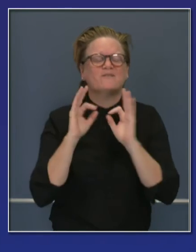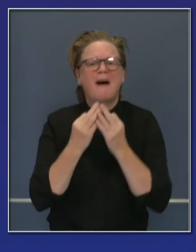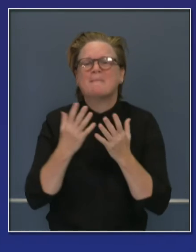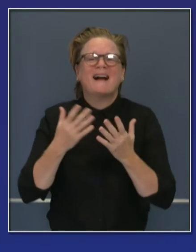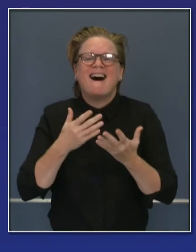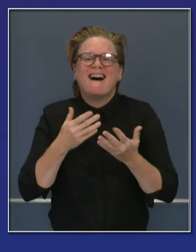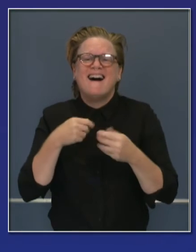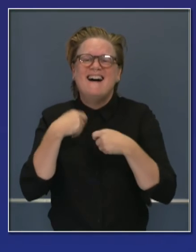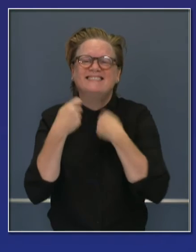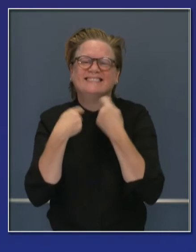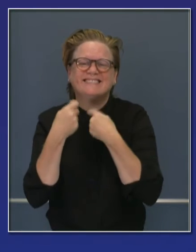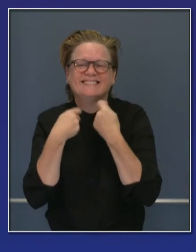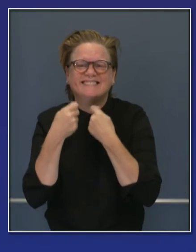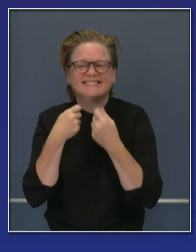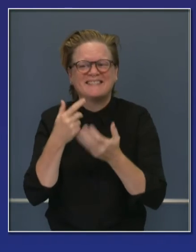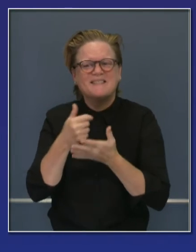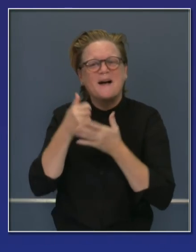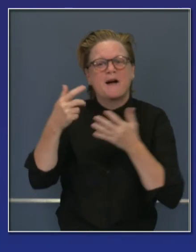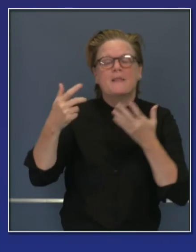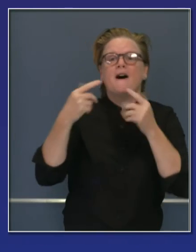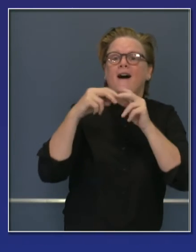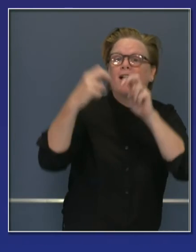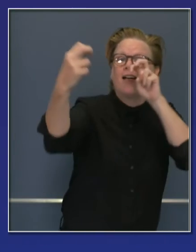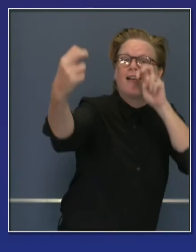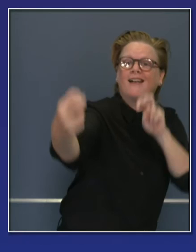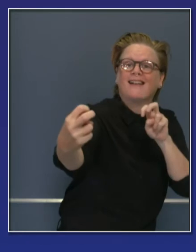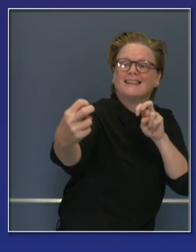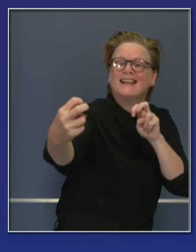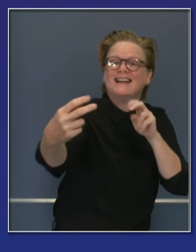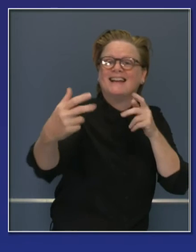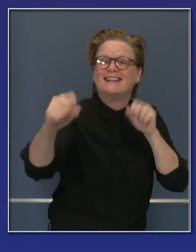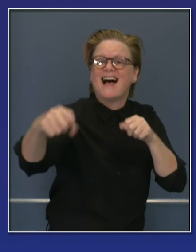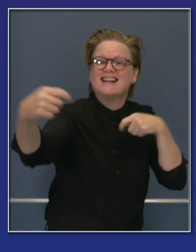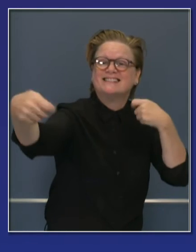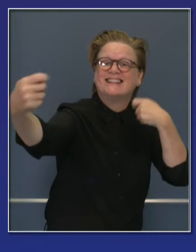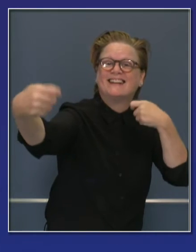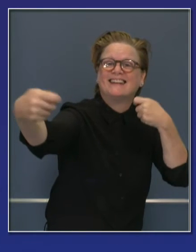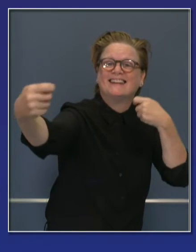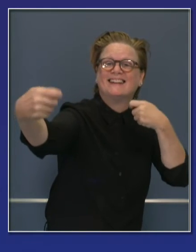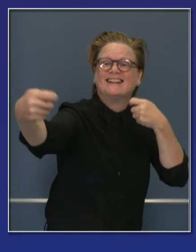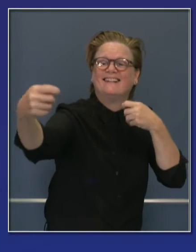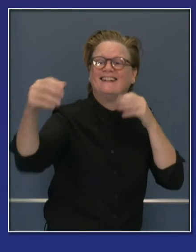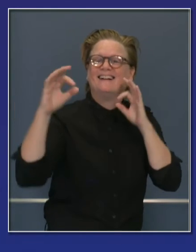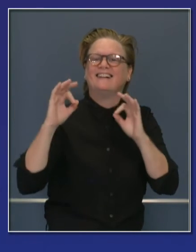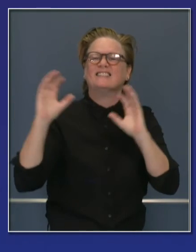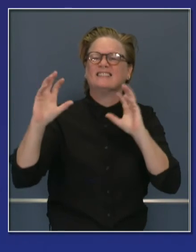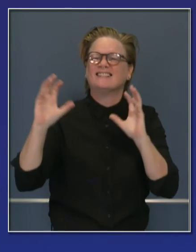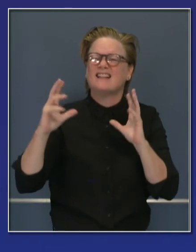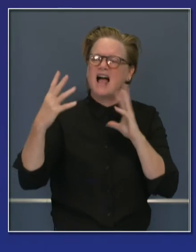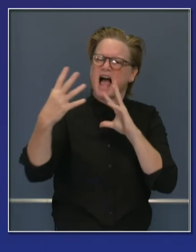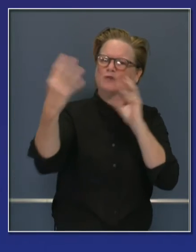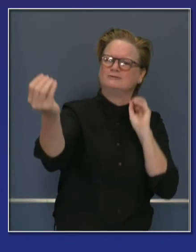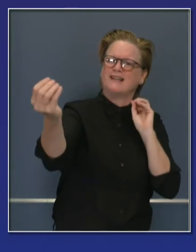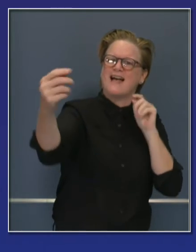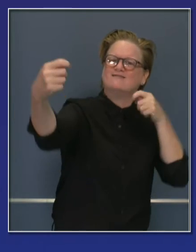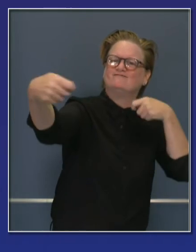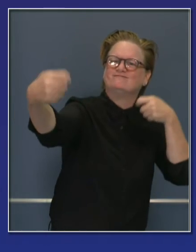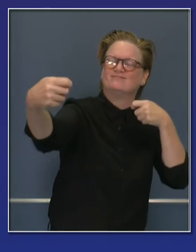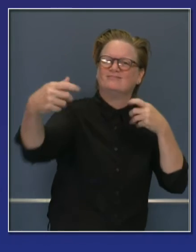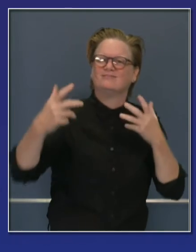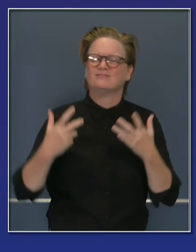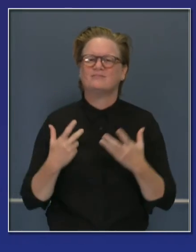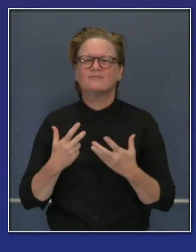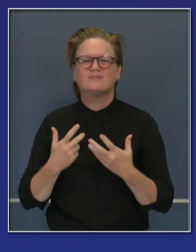options that give us opportunities to lower our risk, lower the risk of others, but hopefully still have that